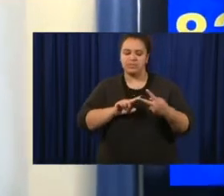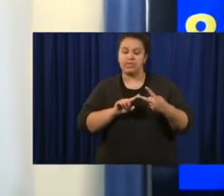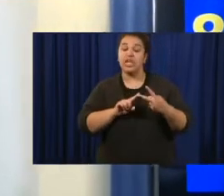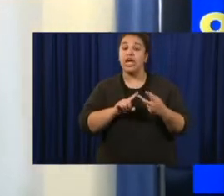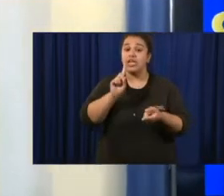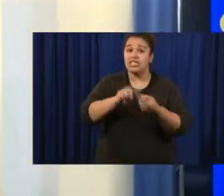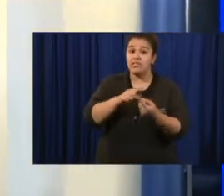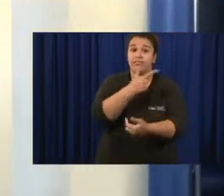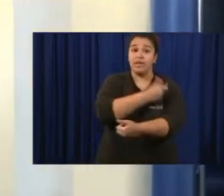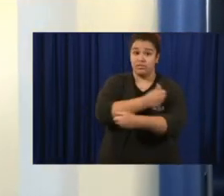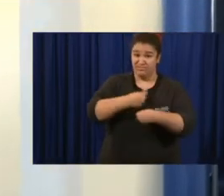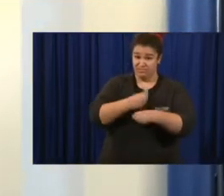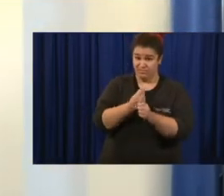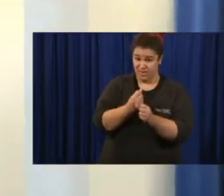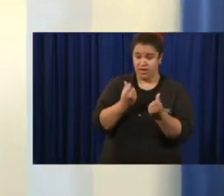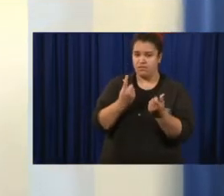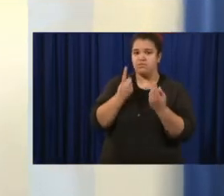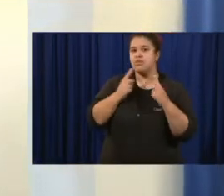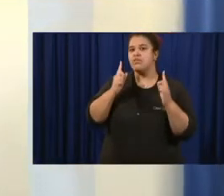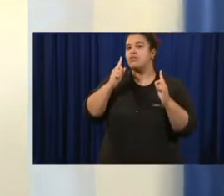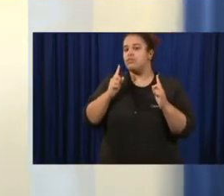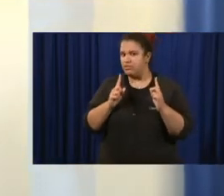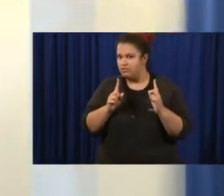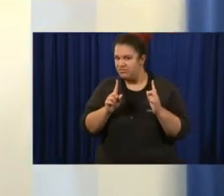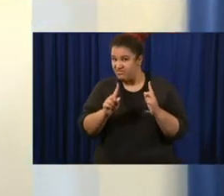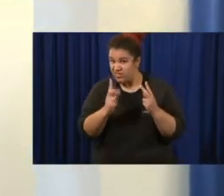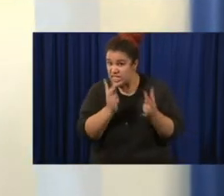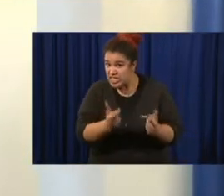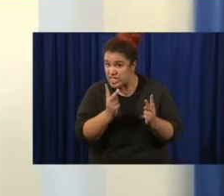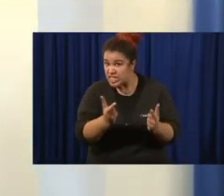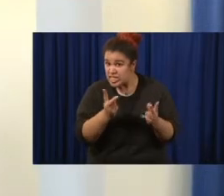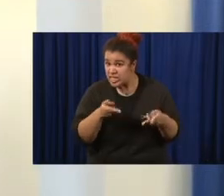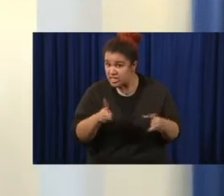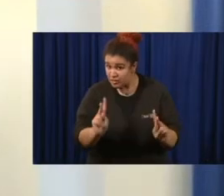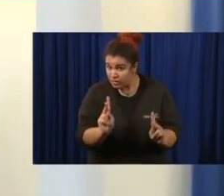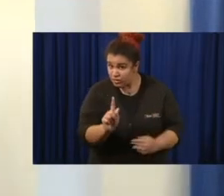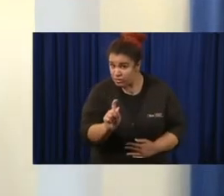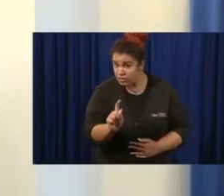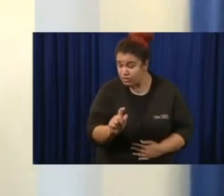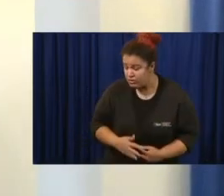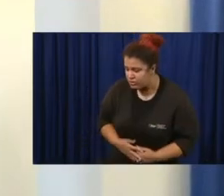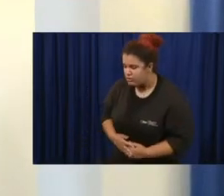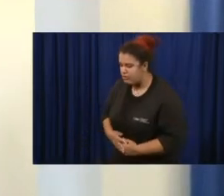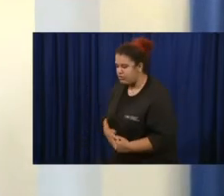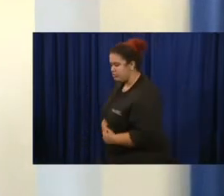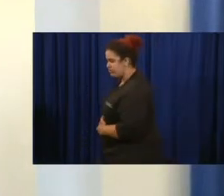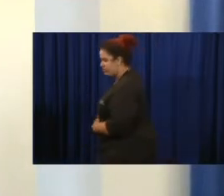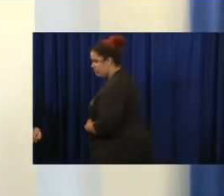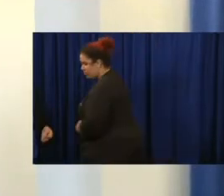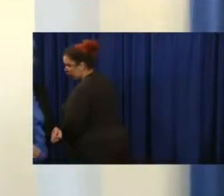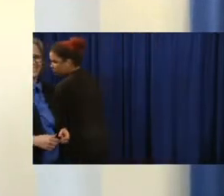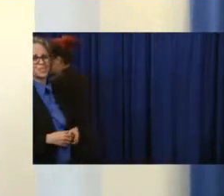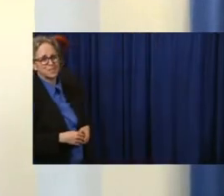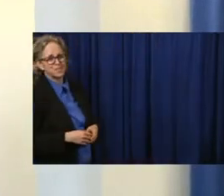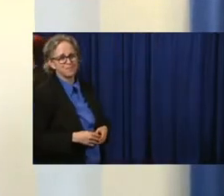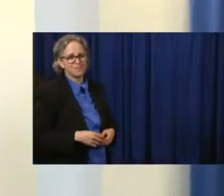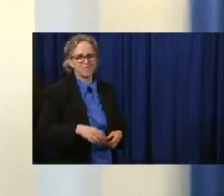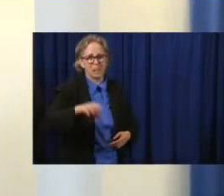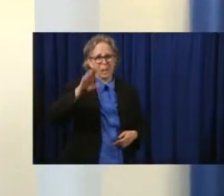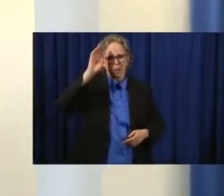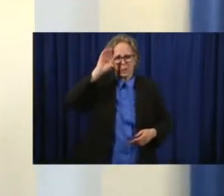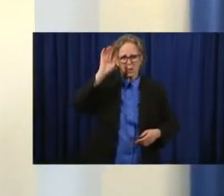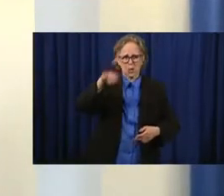You know, I think I'll share this with you. You know, we know congregate settings are very high risk,